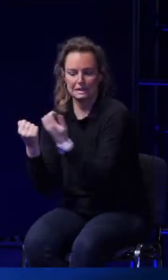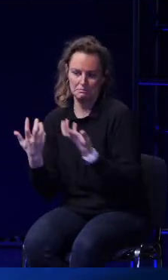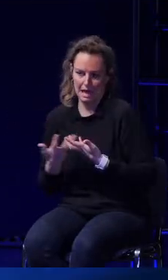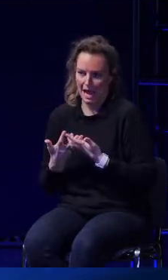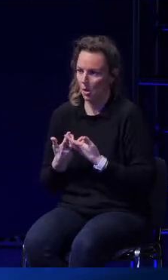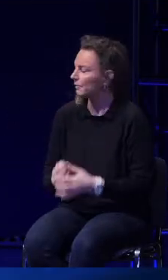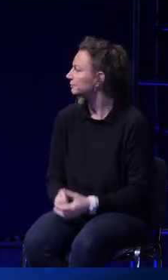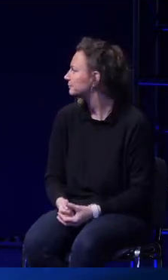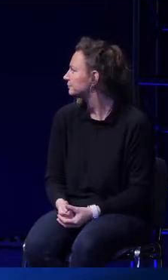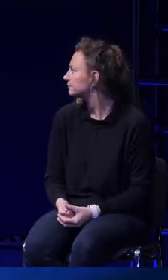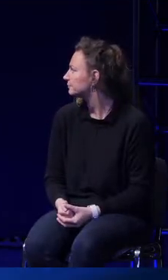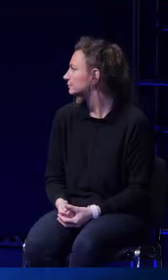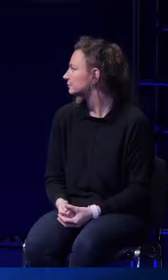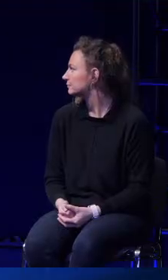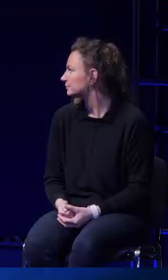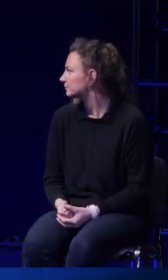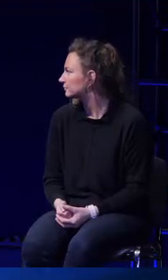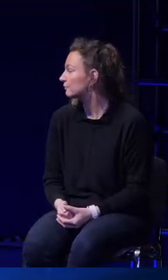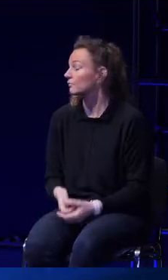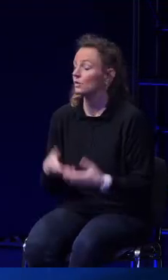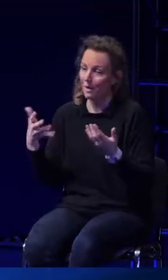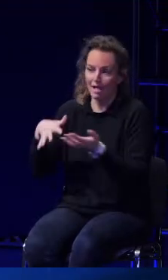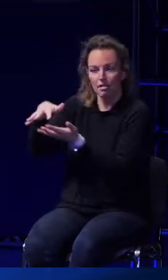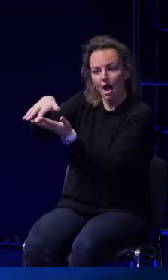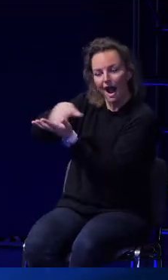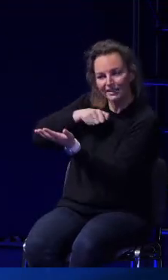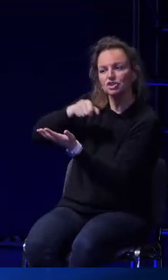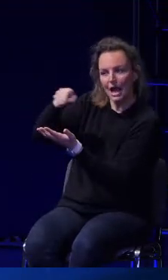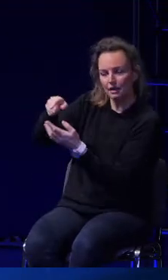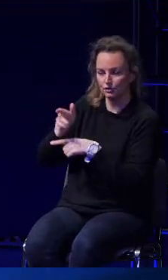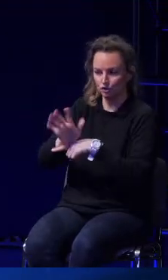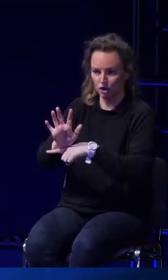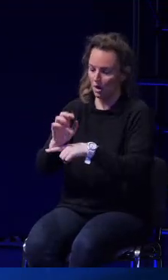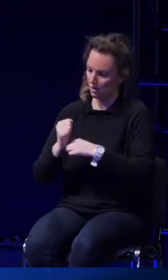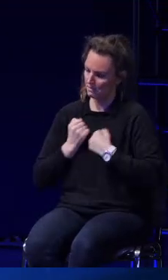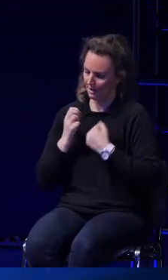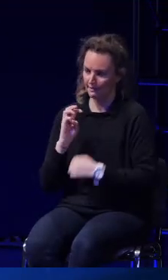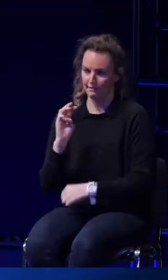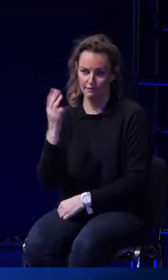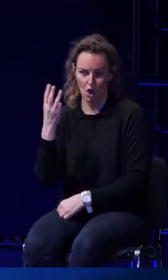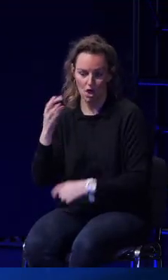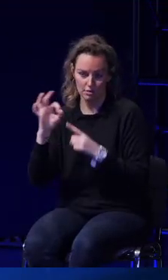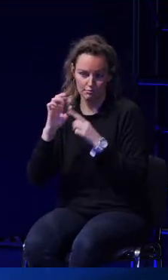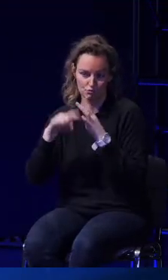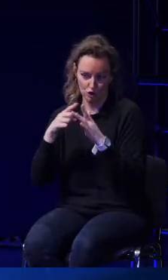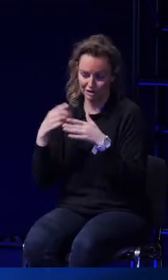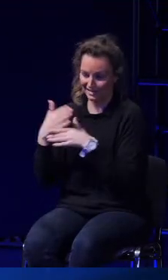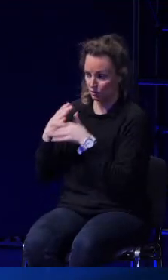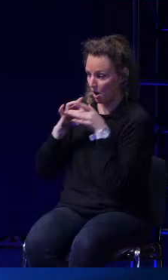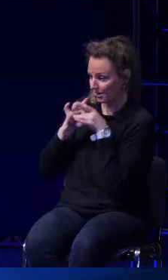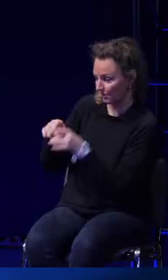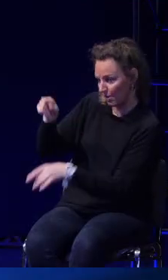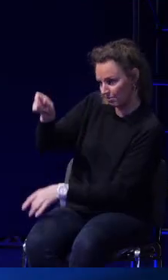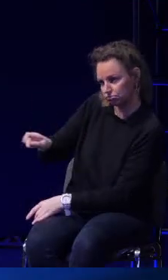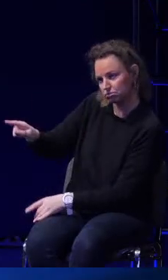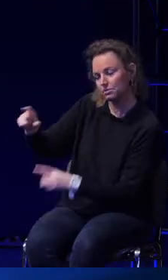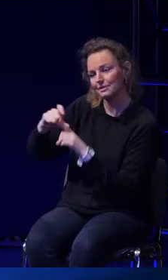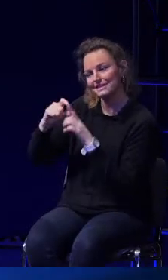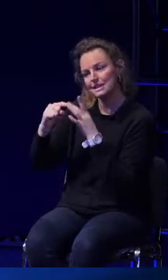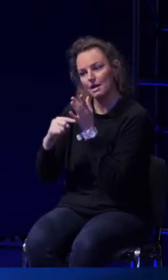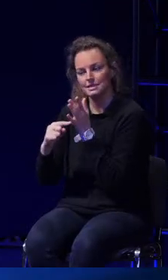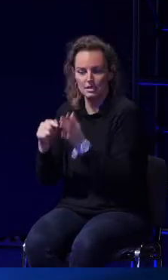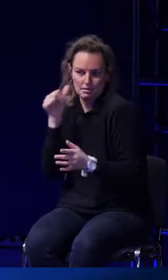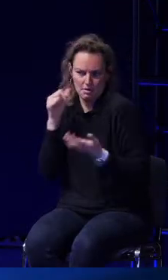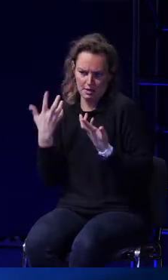Phil Smith, the director and showrunner on Hijack, this is my third project with him. I know how he likes to